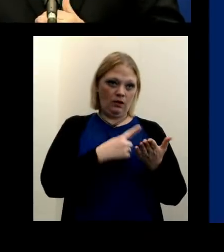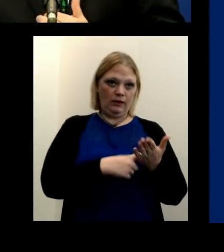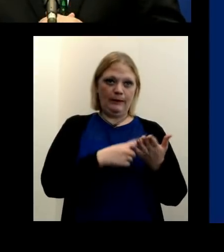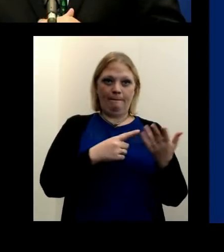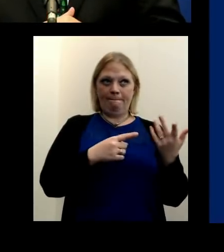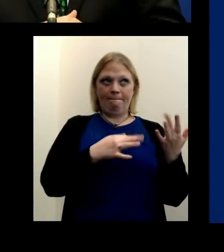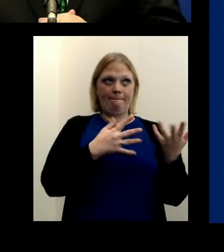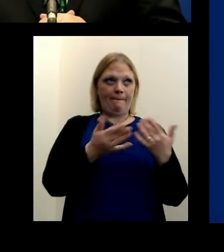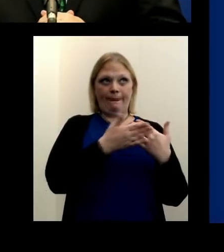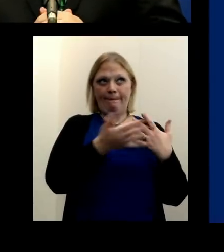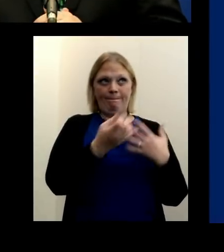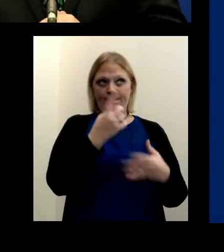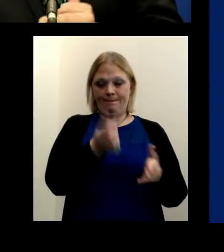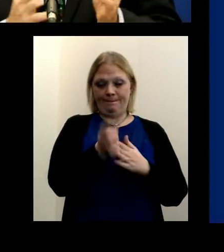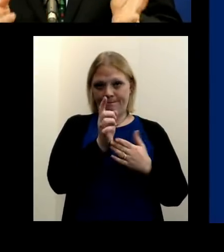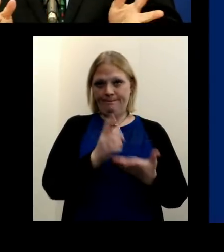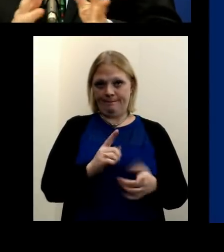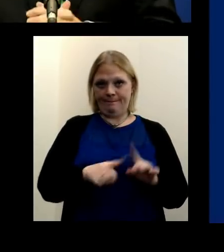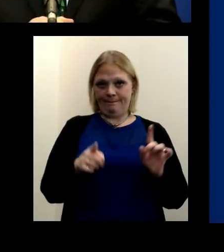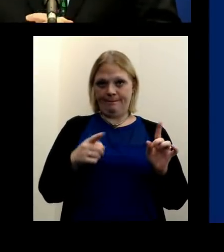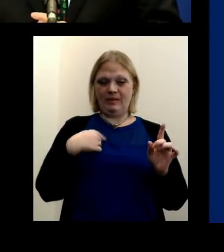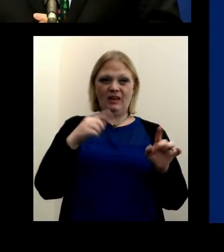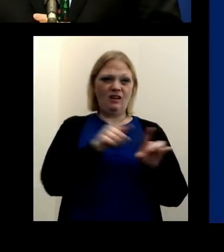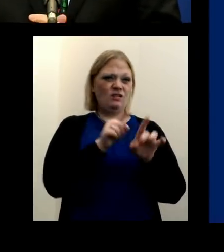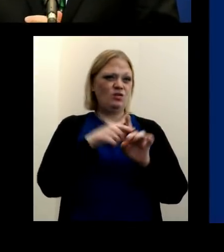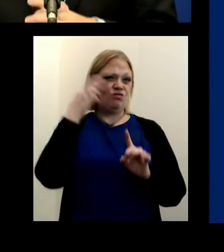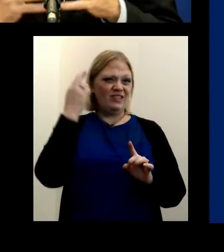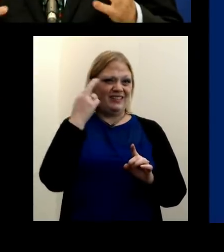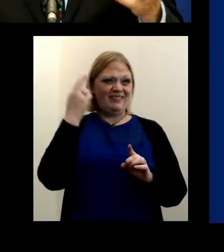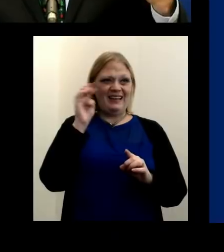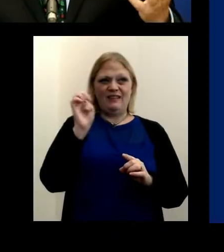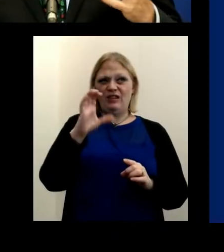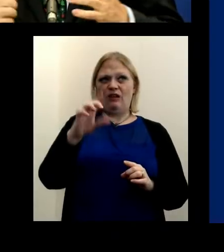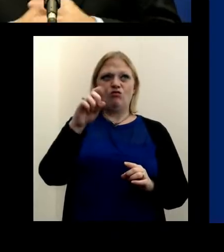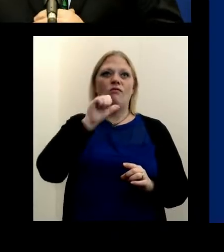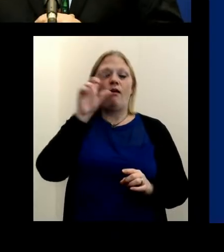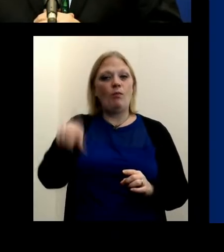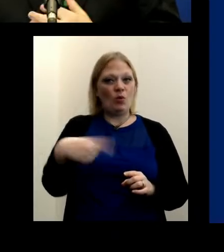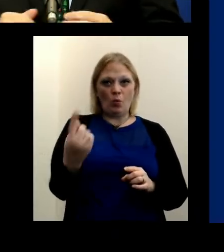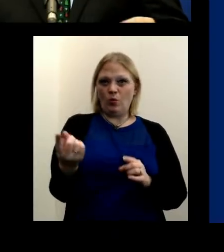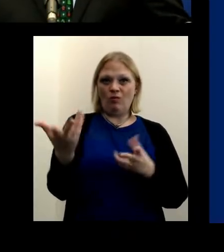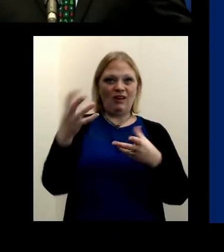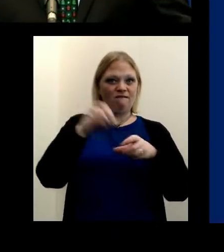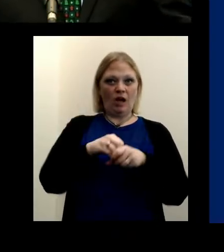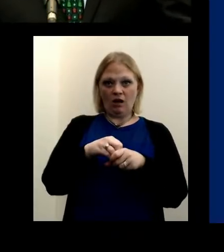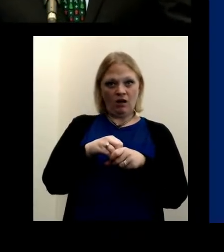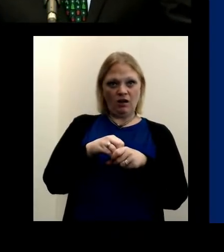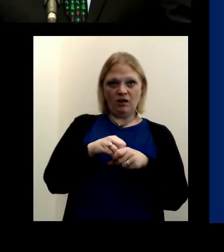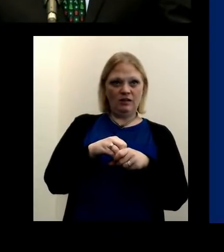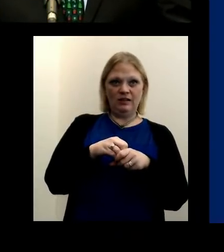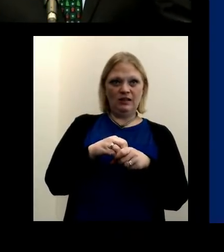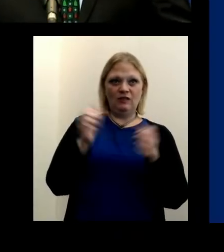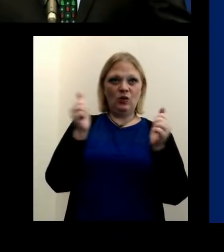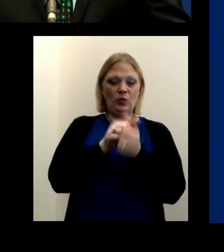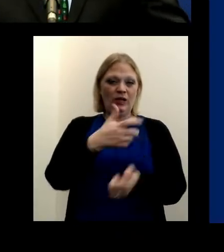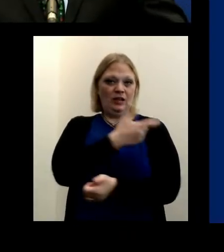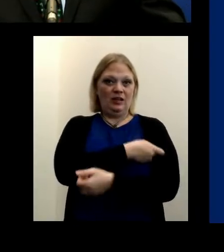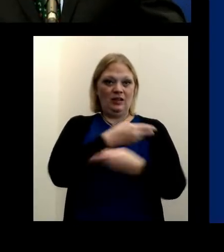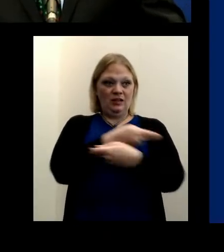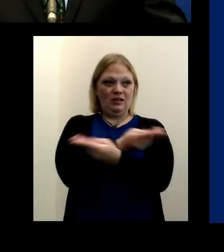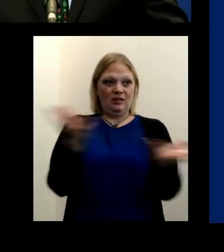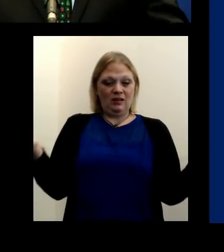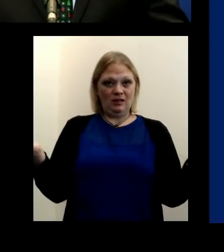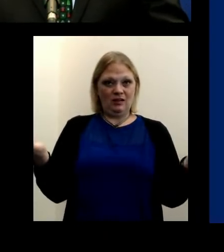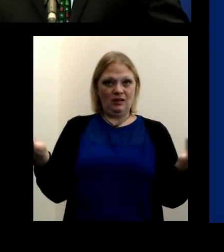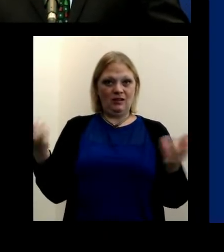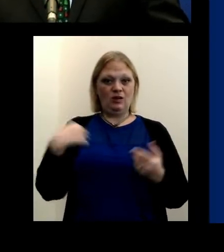next few minutes. But I also realize that Erie County should not be the only ones involved with regards to the vaccine delivery. We needed to get